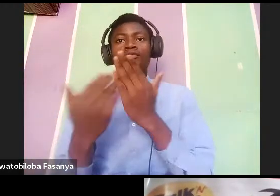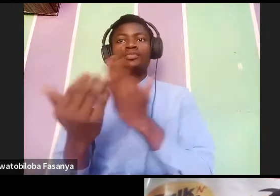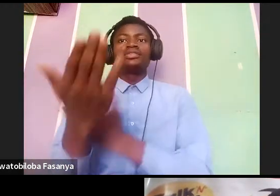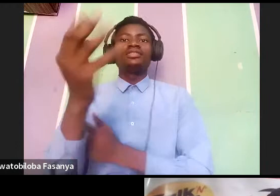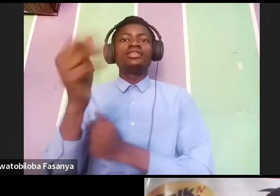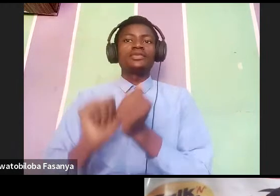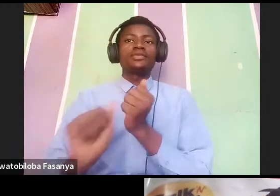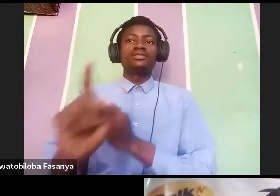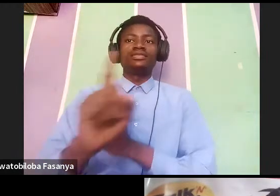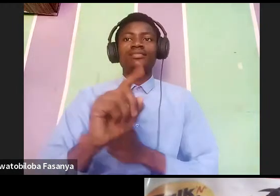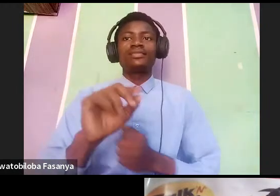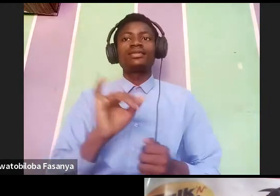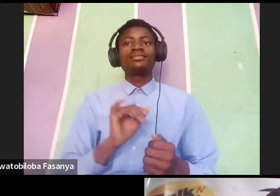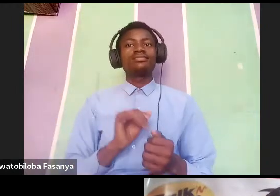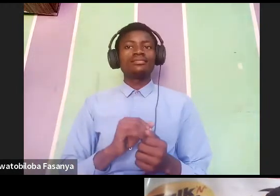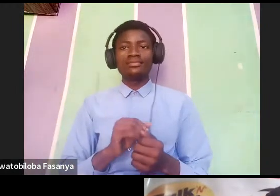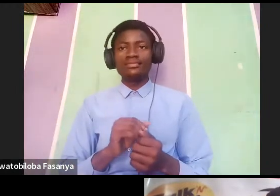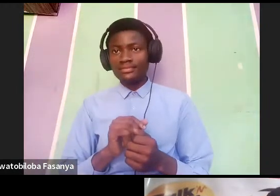Good morning, everyone.